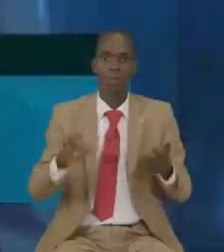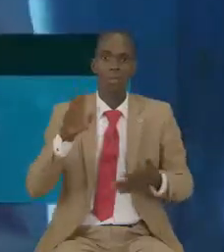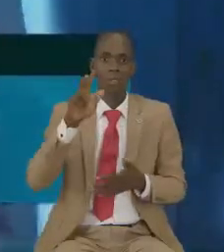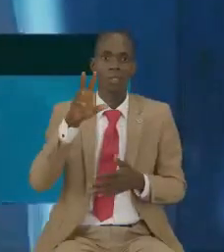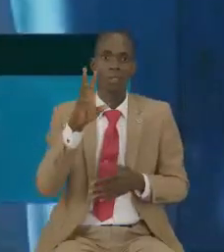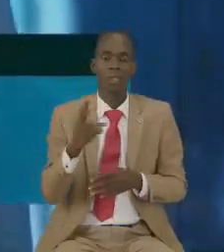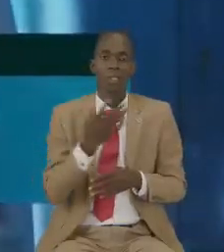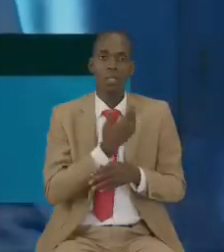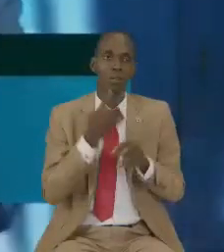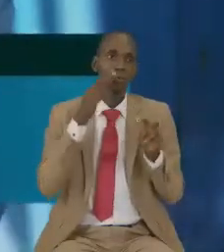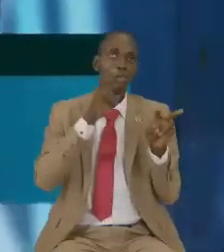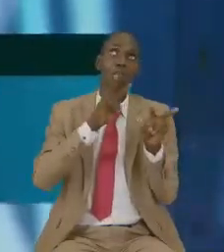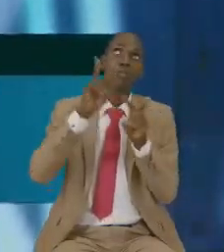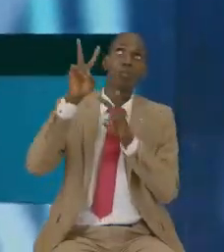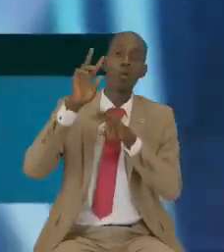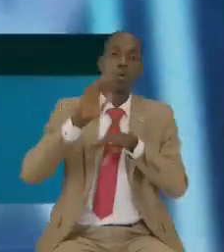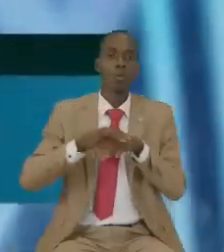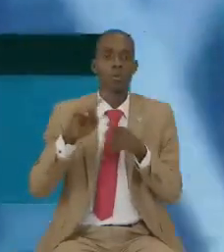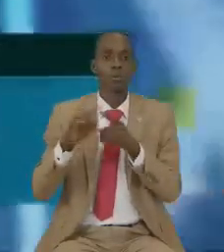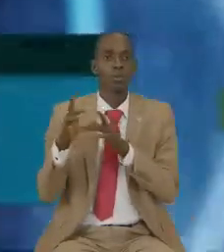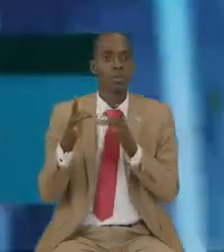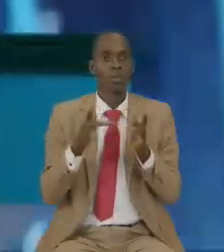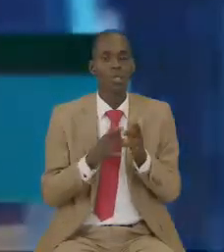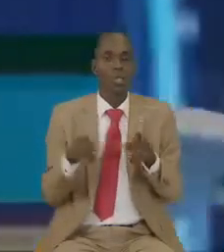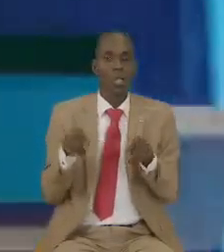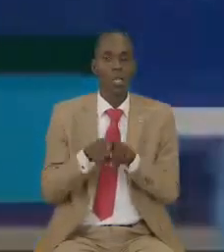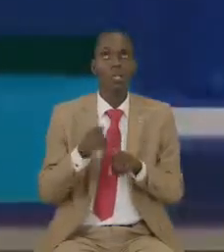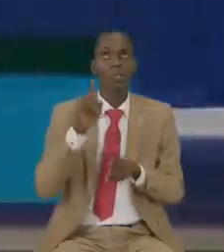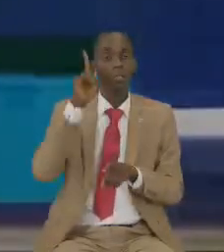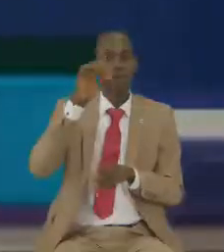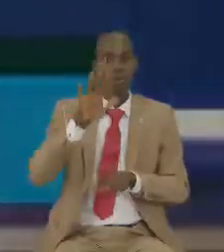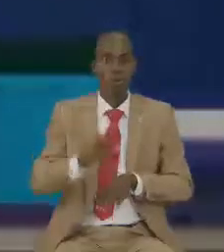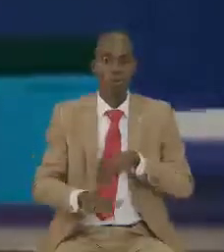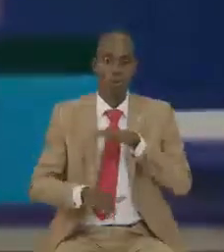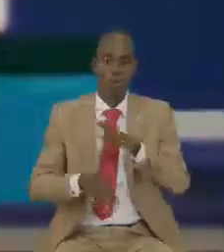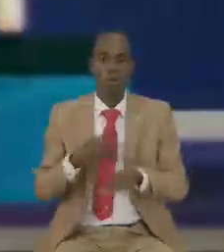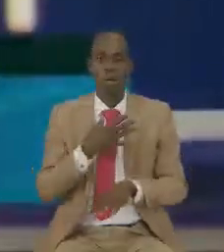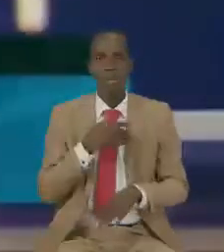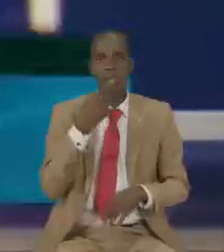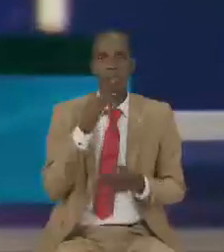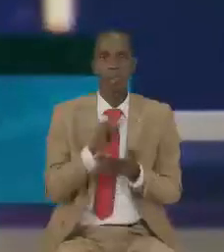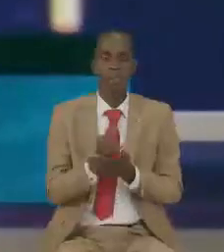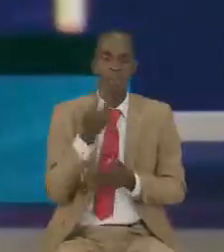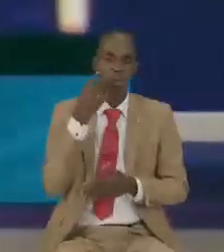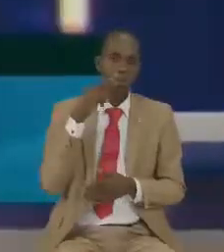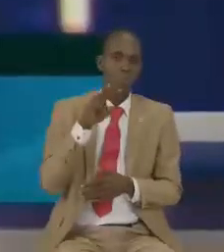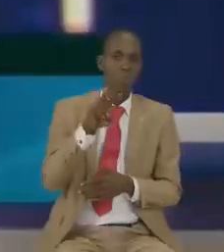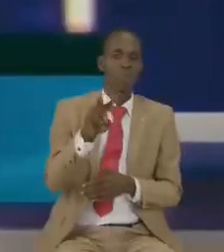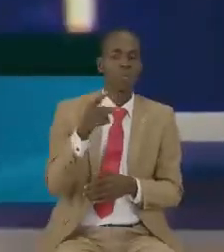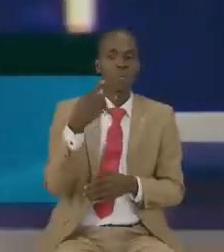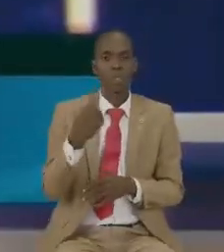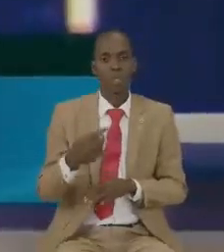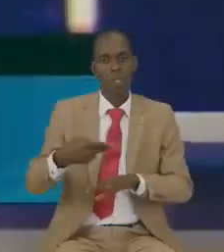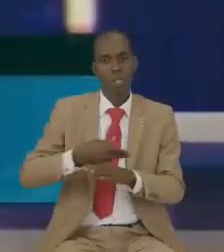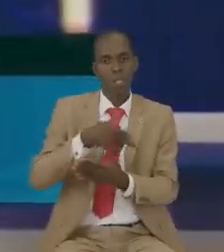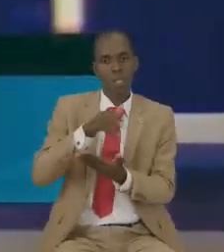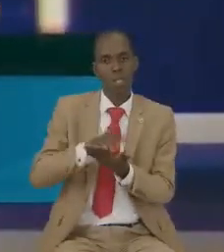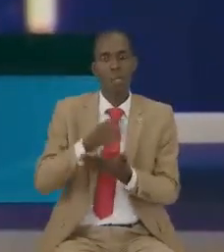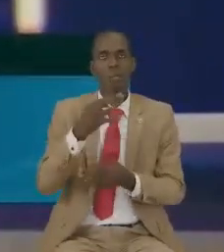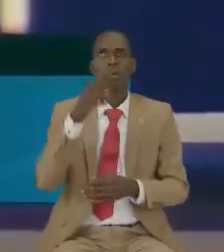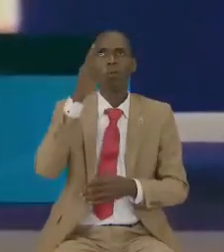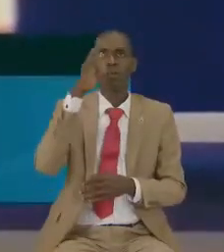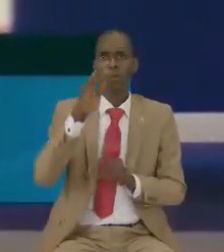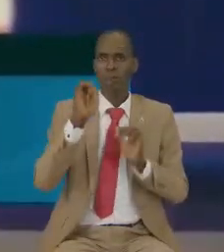upon Jesus as he walks, he says, behold the Lamb of God. Can I tell